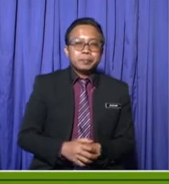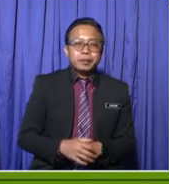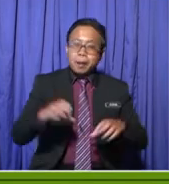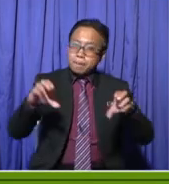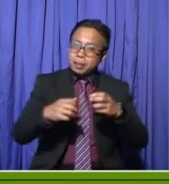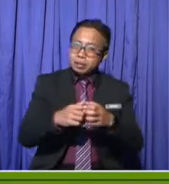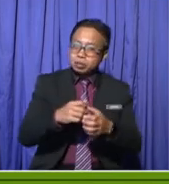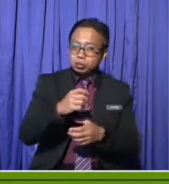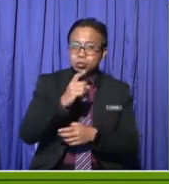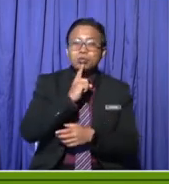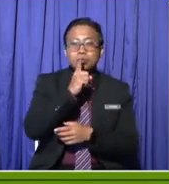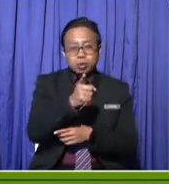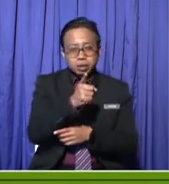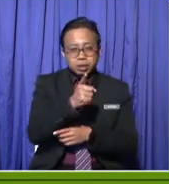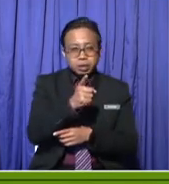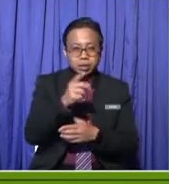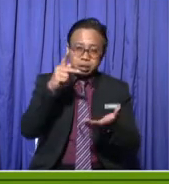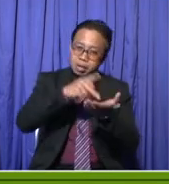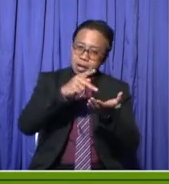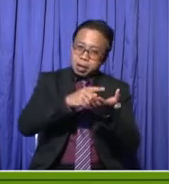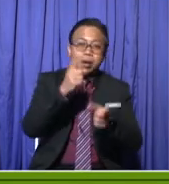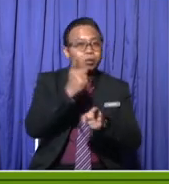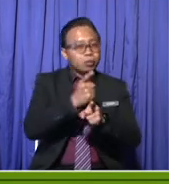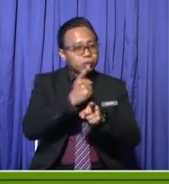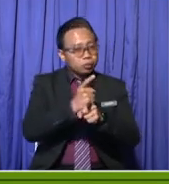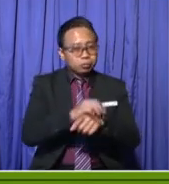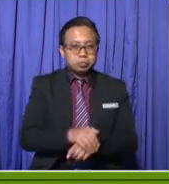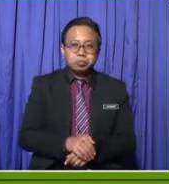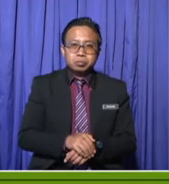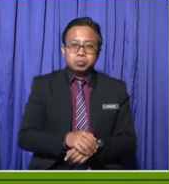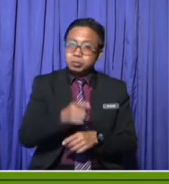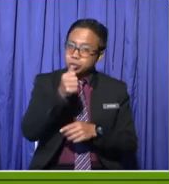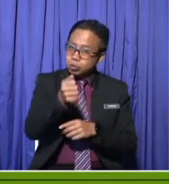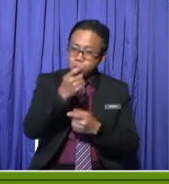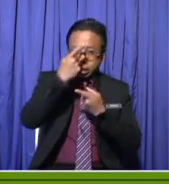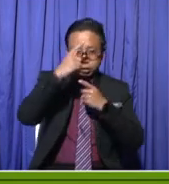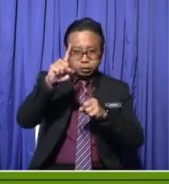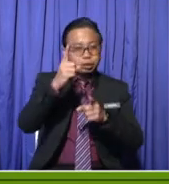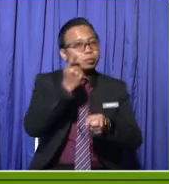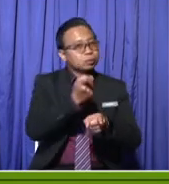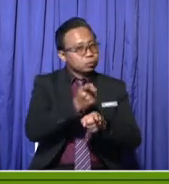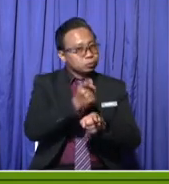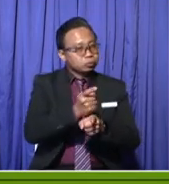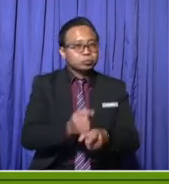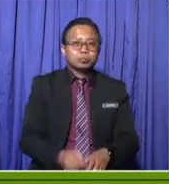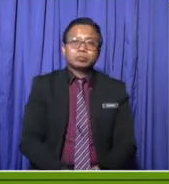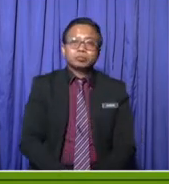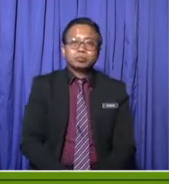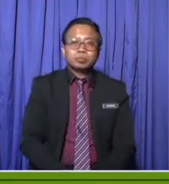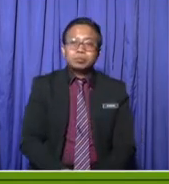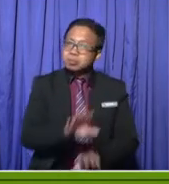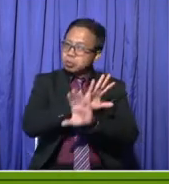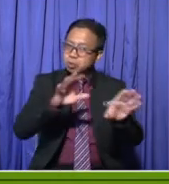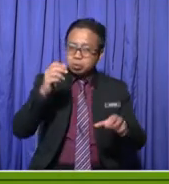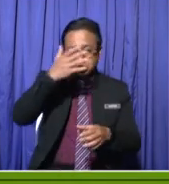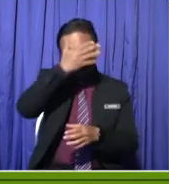Make sure you count it carefully so that your answer will be correct. Don't forget